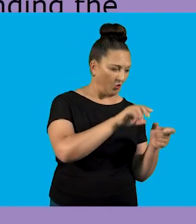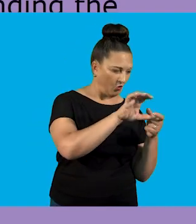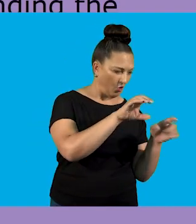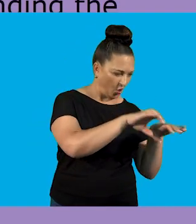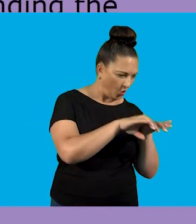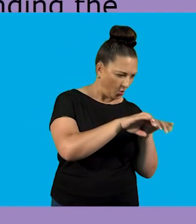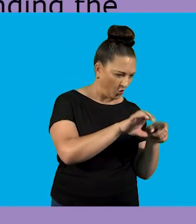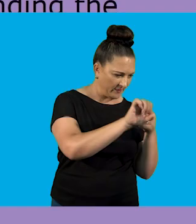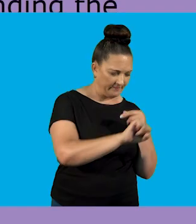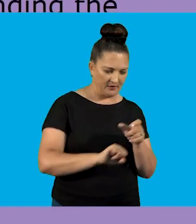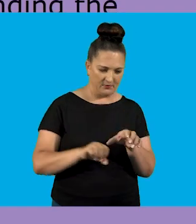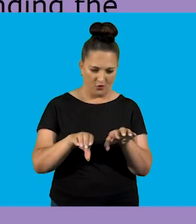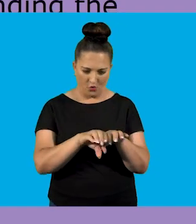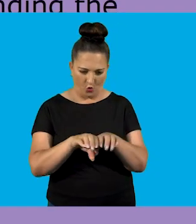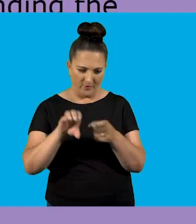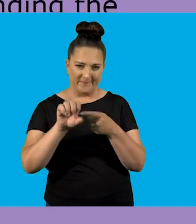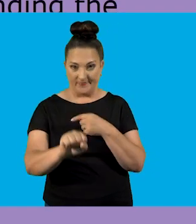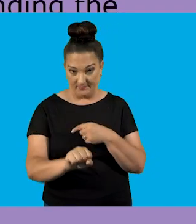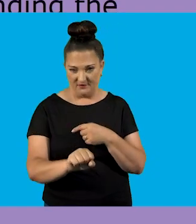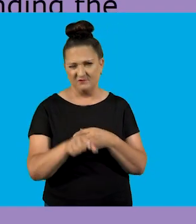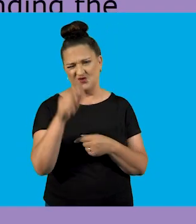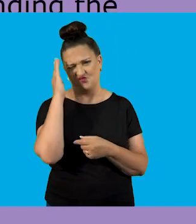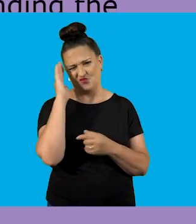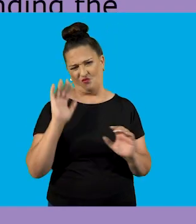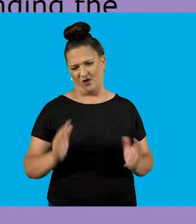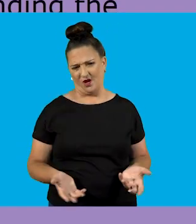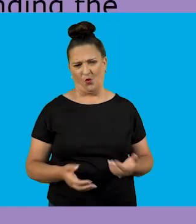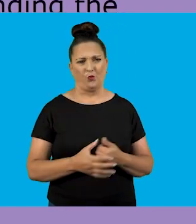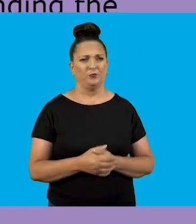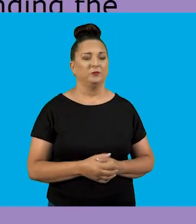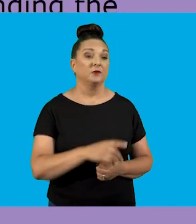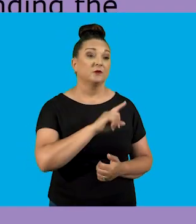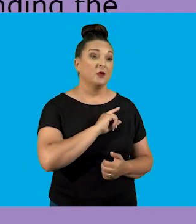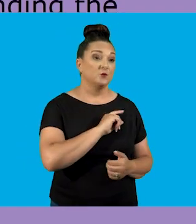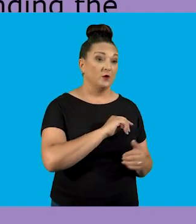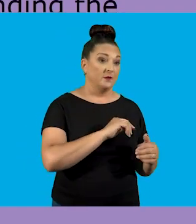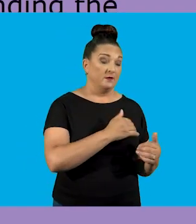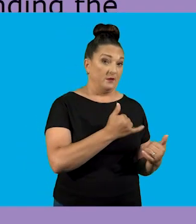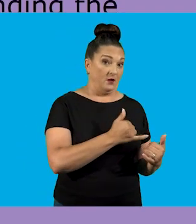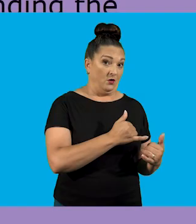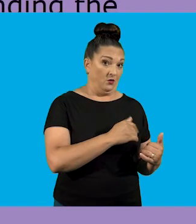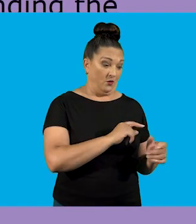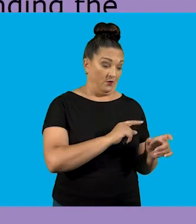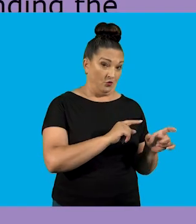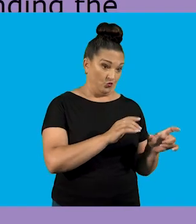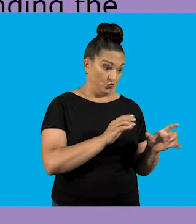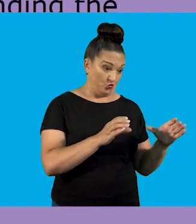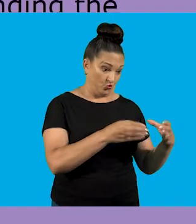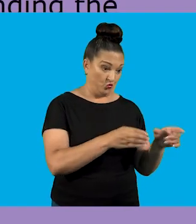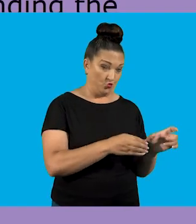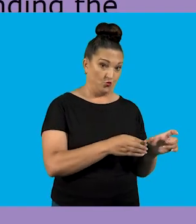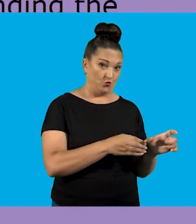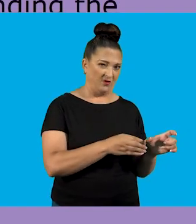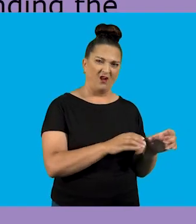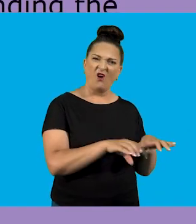the common factor. But you already know how to find the common factor. So here we have it. In the first group, we've taken